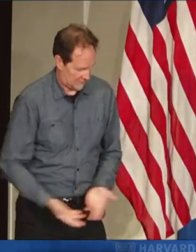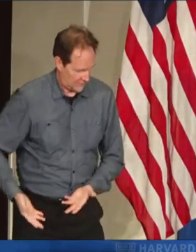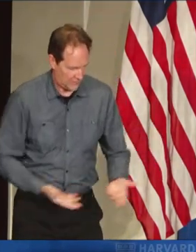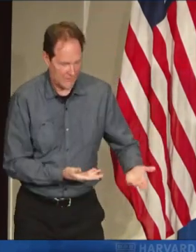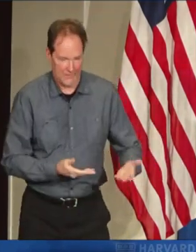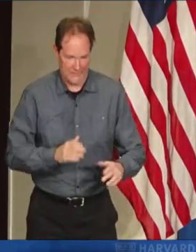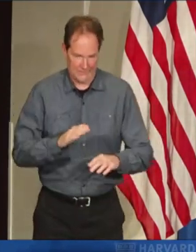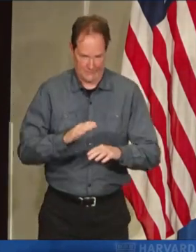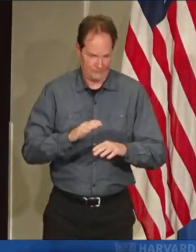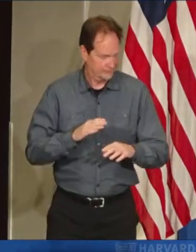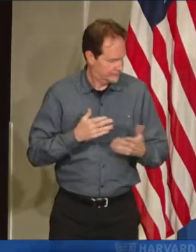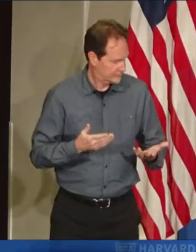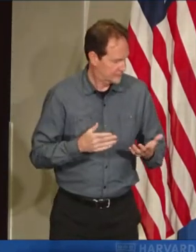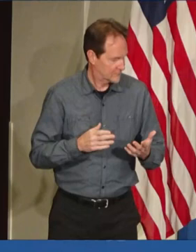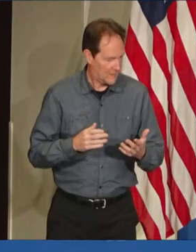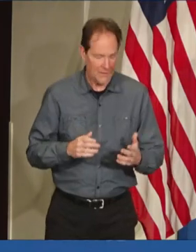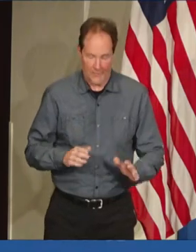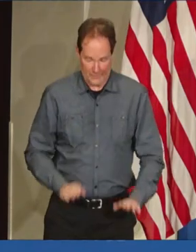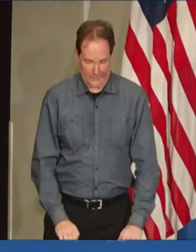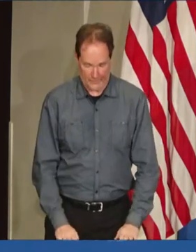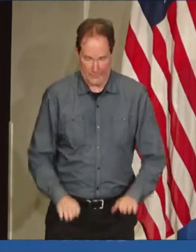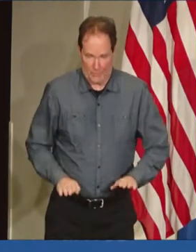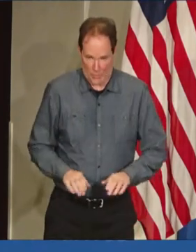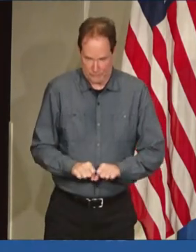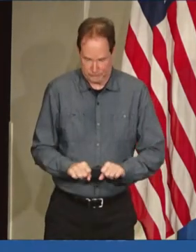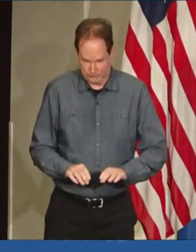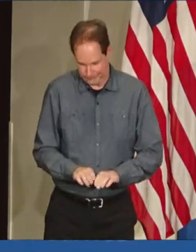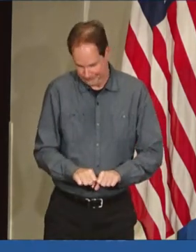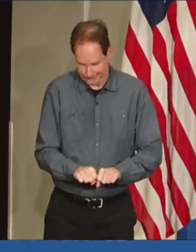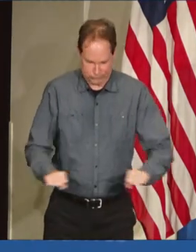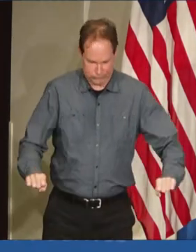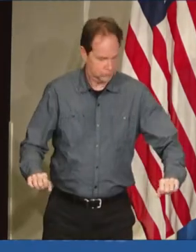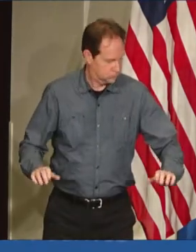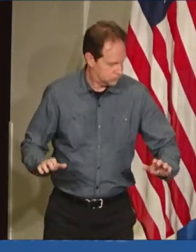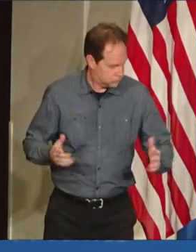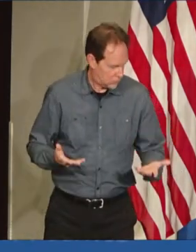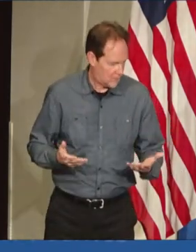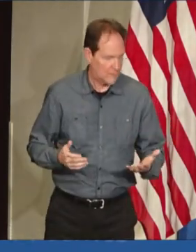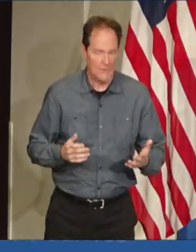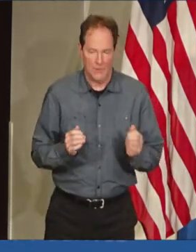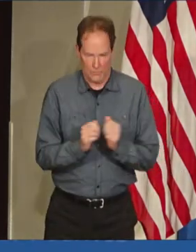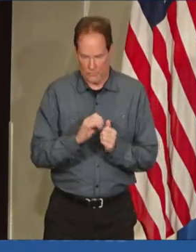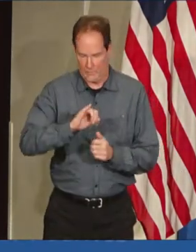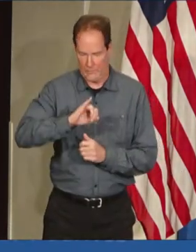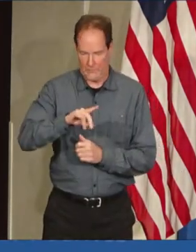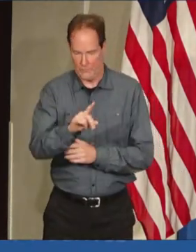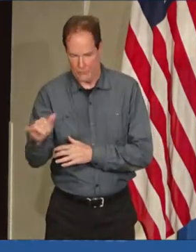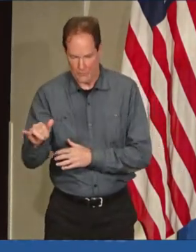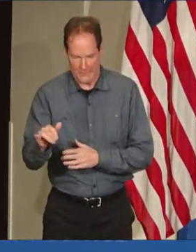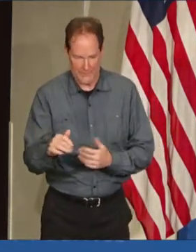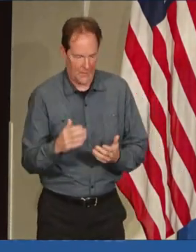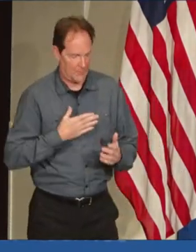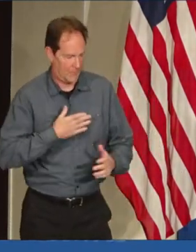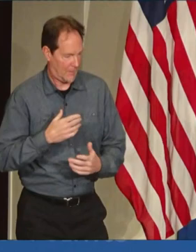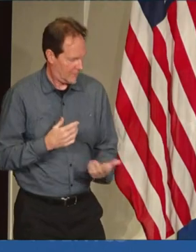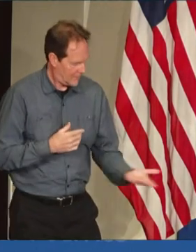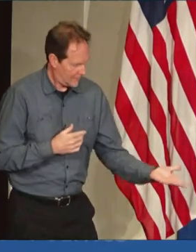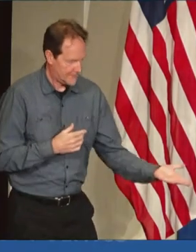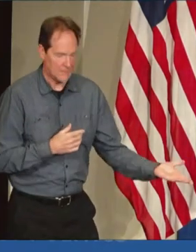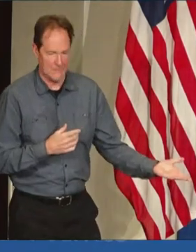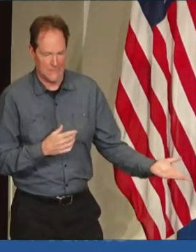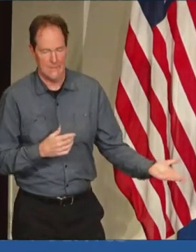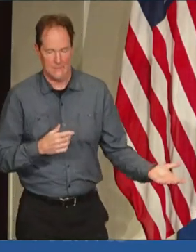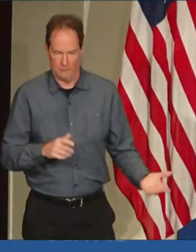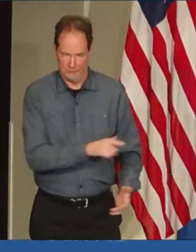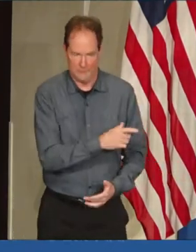on the elevated podium here, or elevated platform, with Judy here at my left. And what I'm going to right now